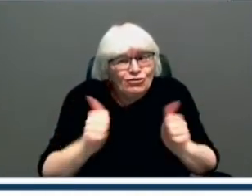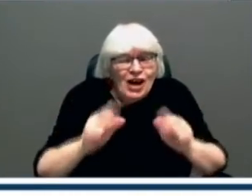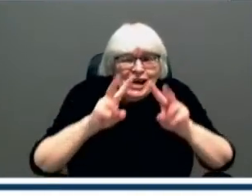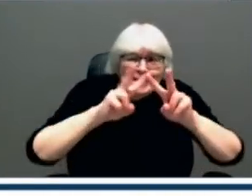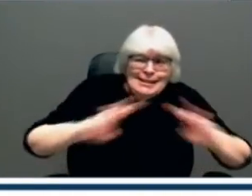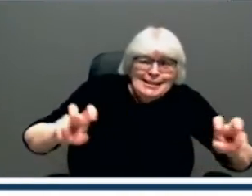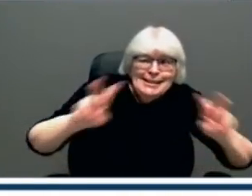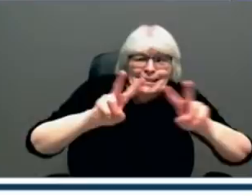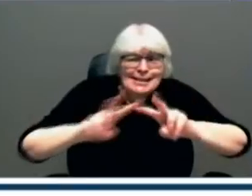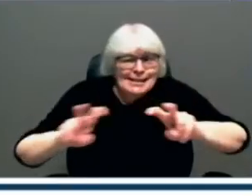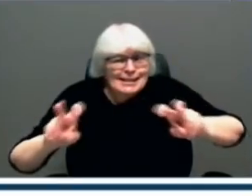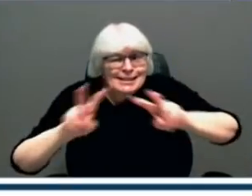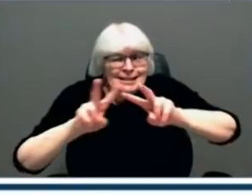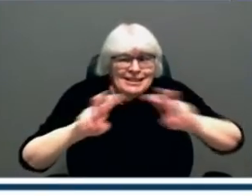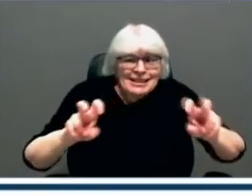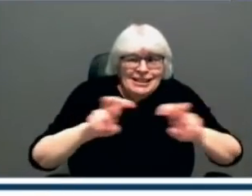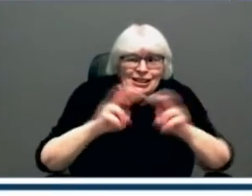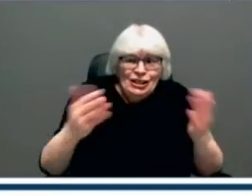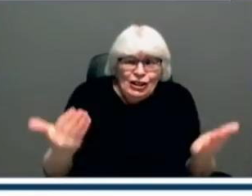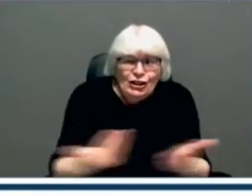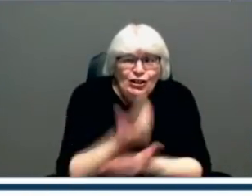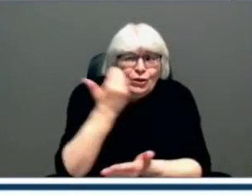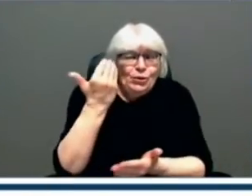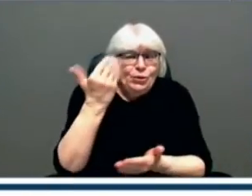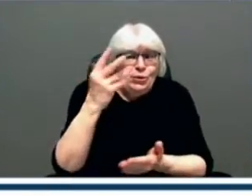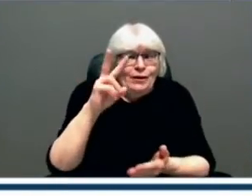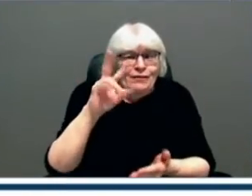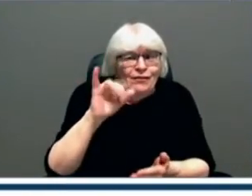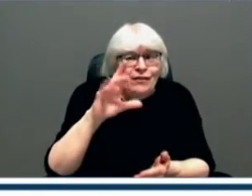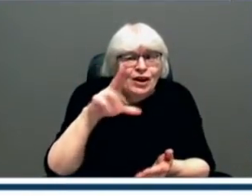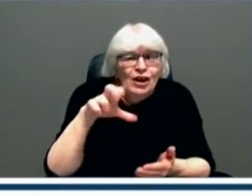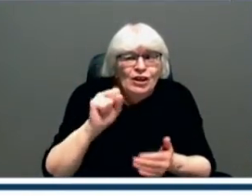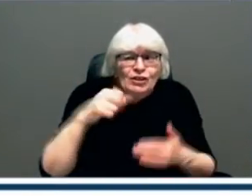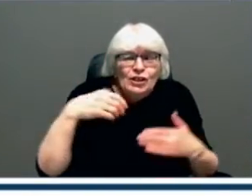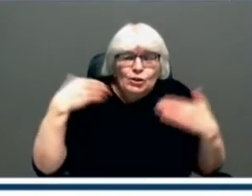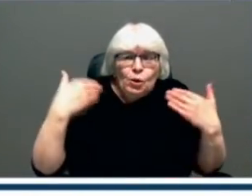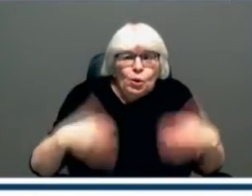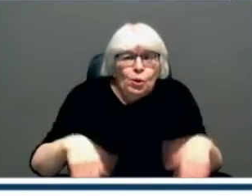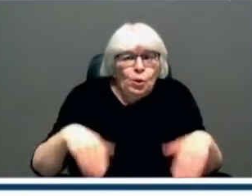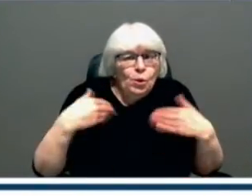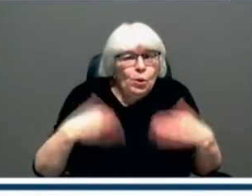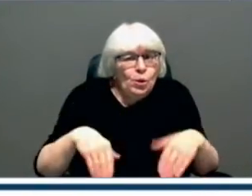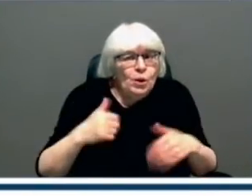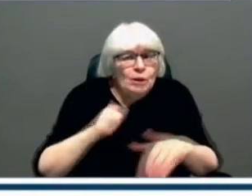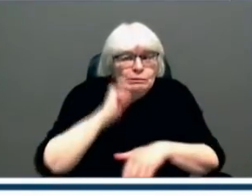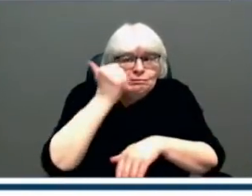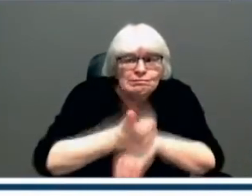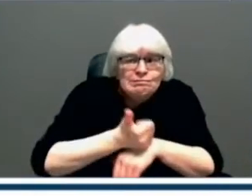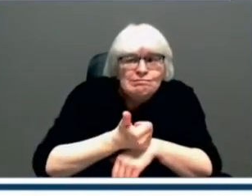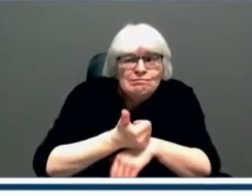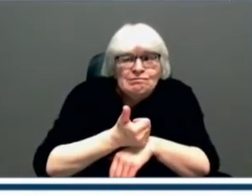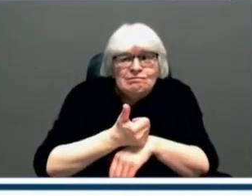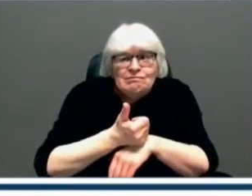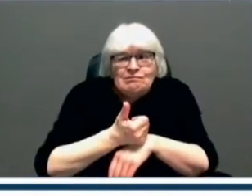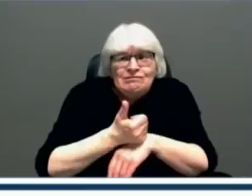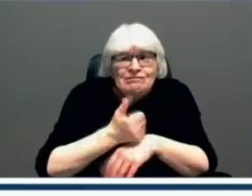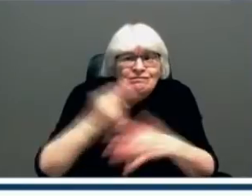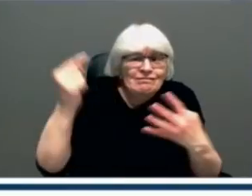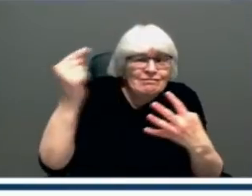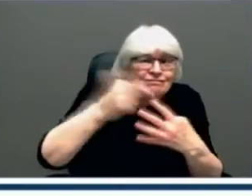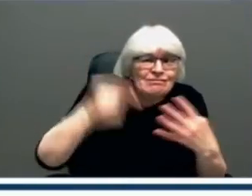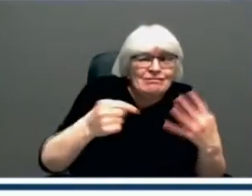virus. But public health restrictions were never meant to be in place forever. They can't be in place